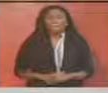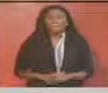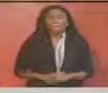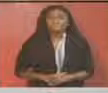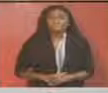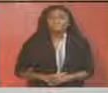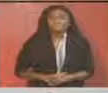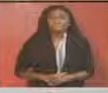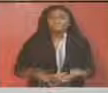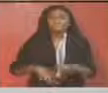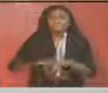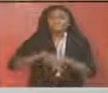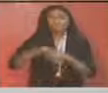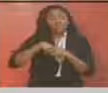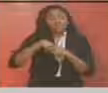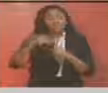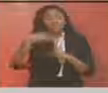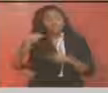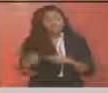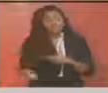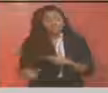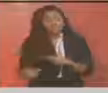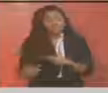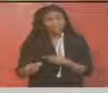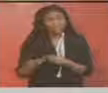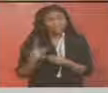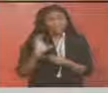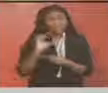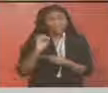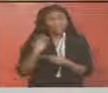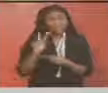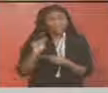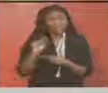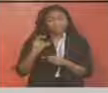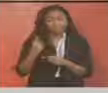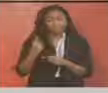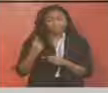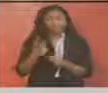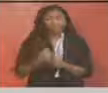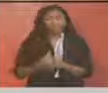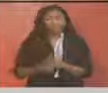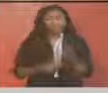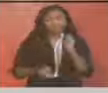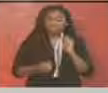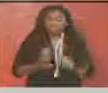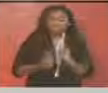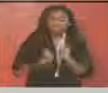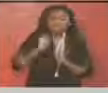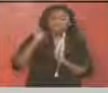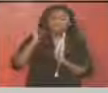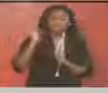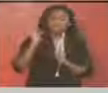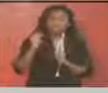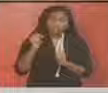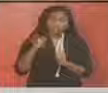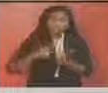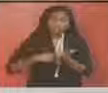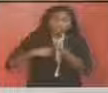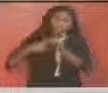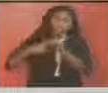Outside of COVAX, Trinidad and Tobago began formal bilateral talks on October the